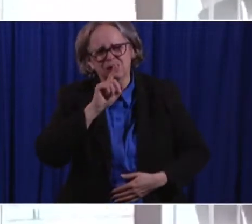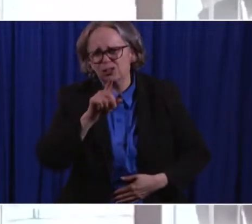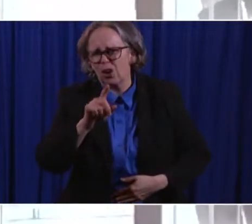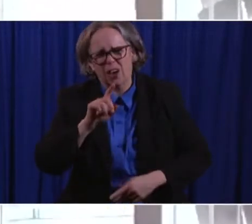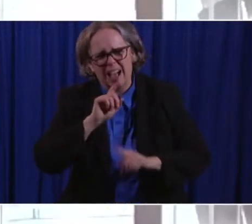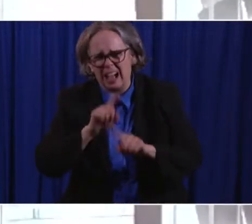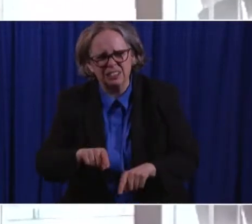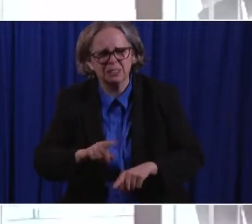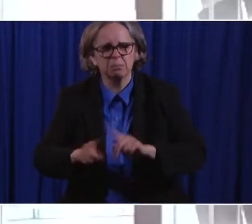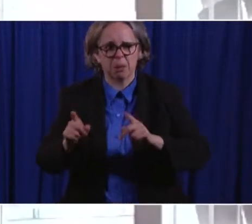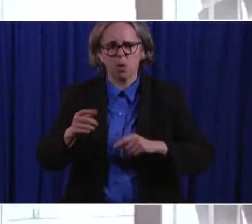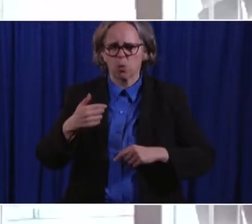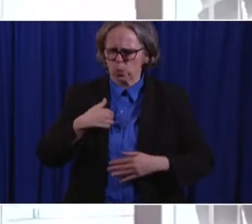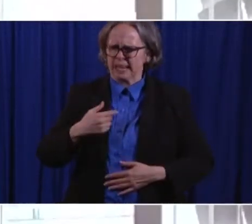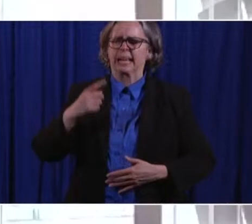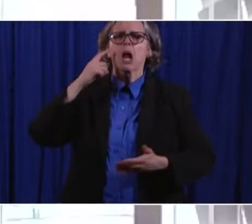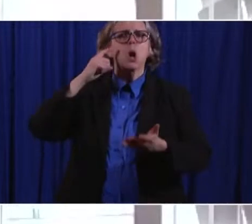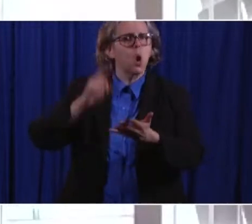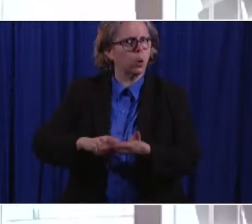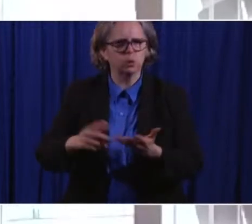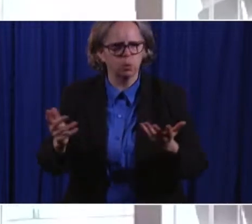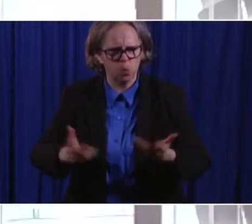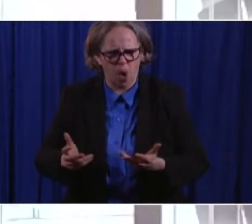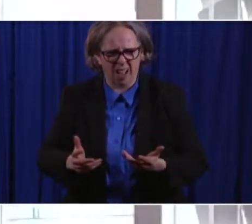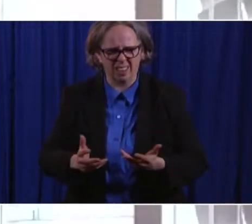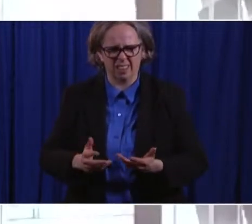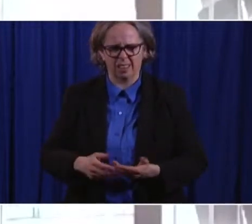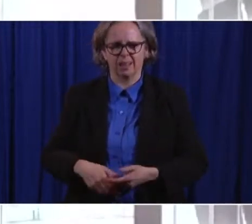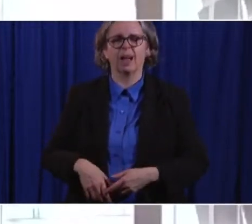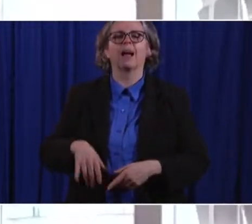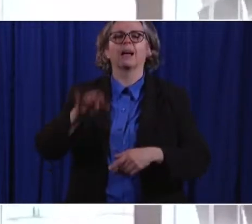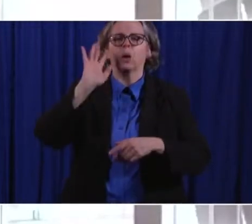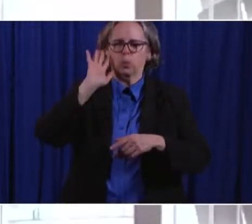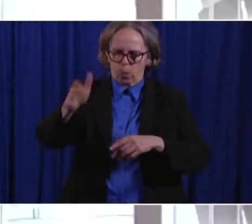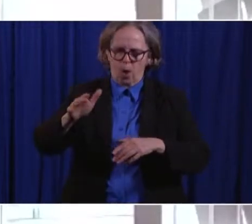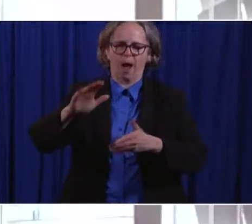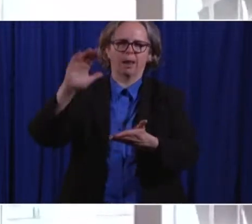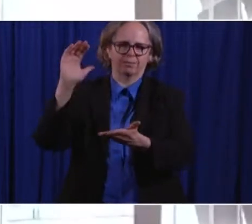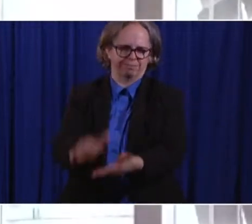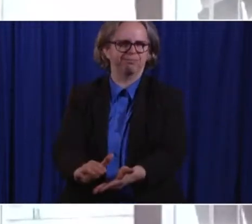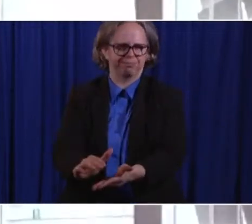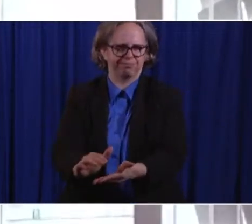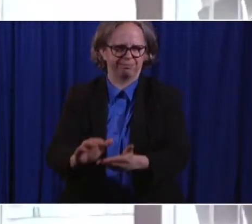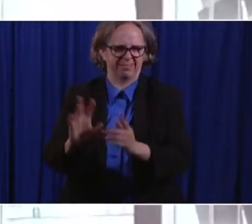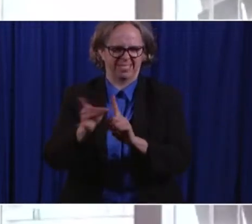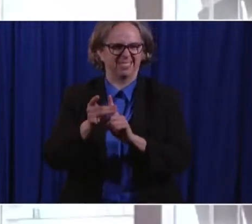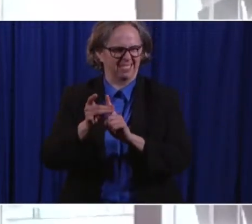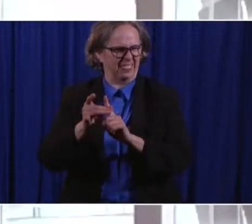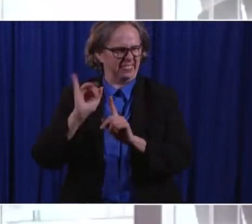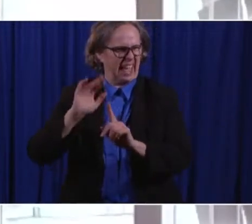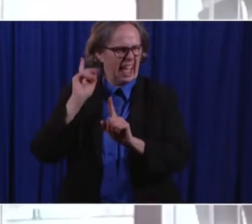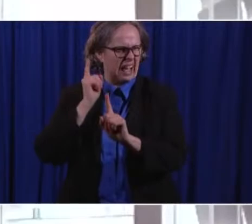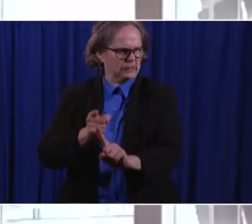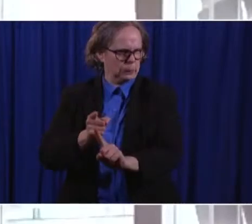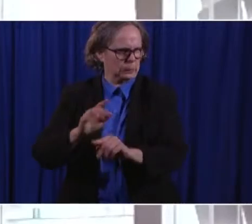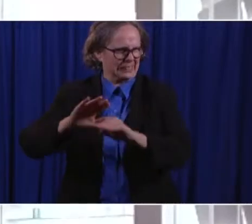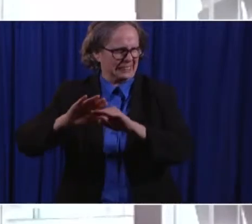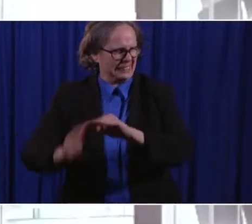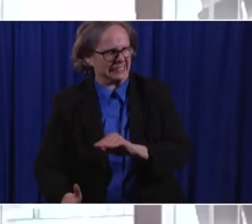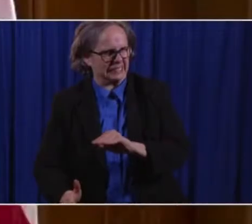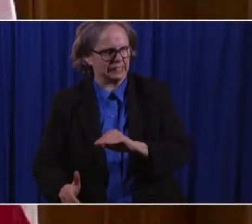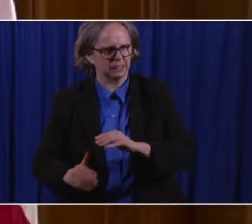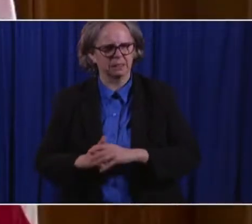is we will start seeing our cases go down. And as those cases go down, fewer people will end up sick and in the